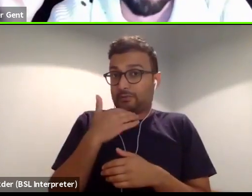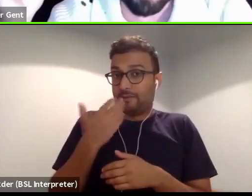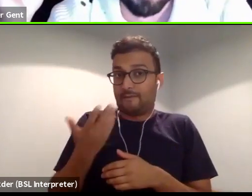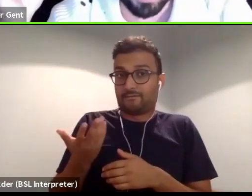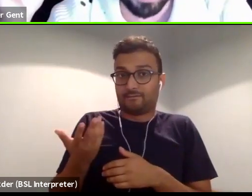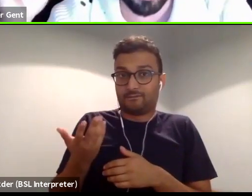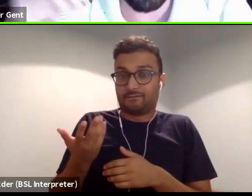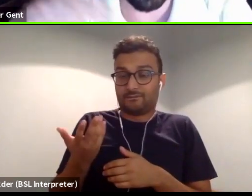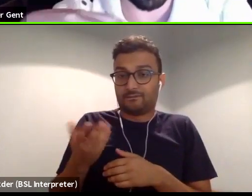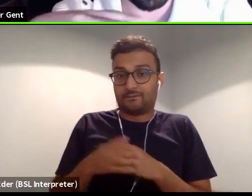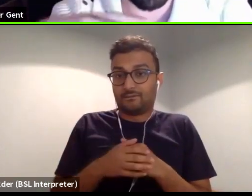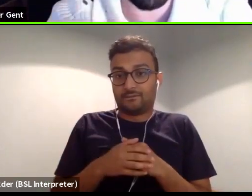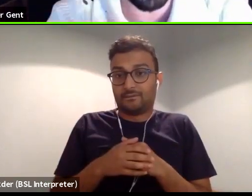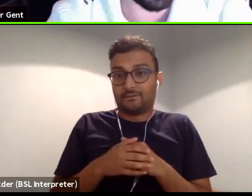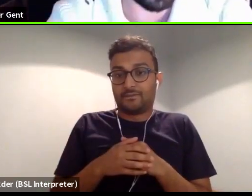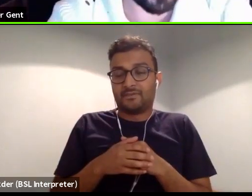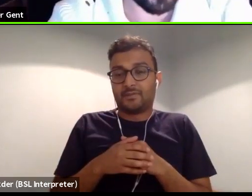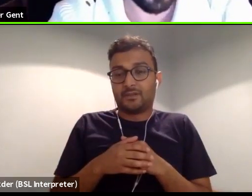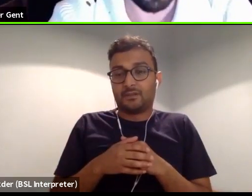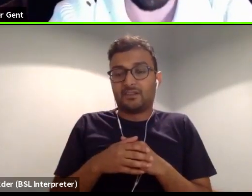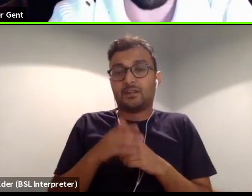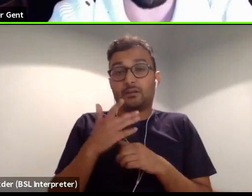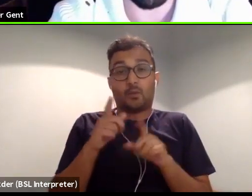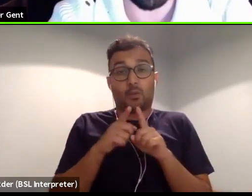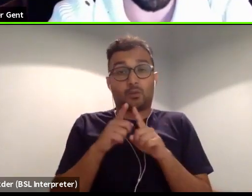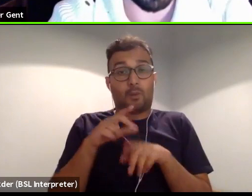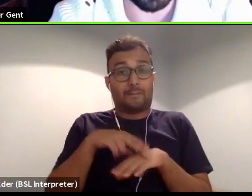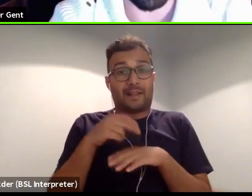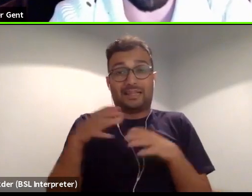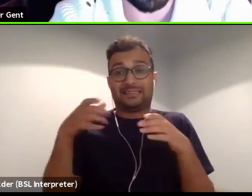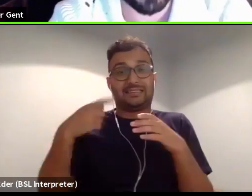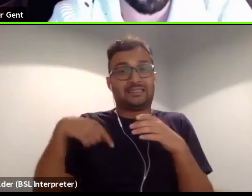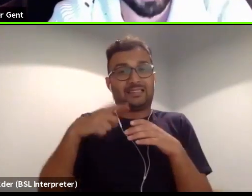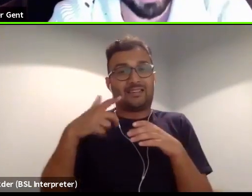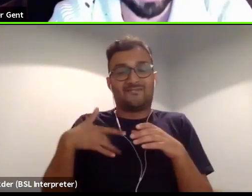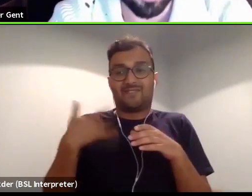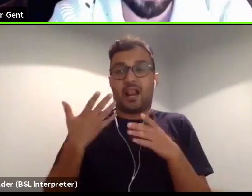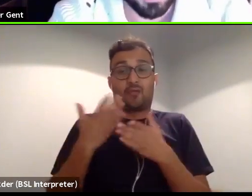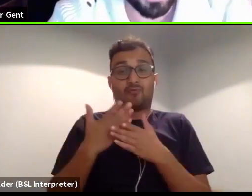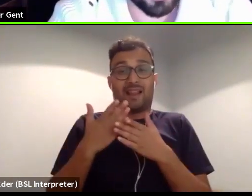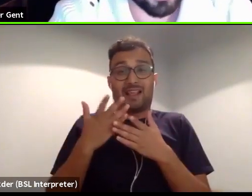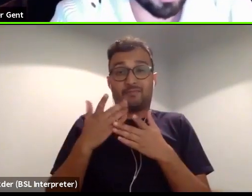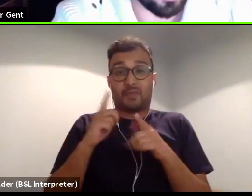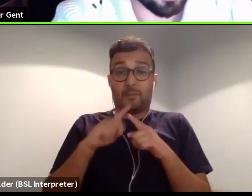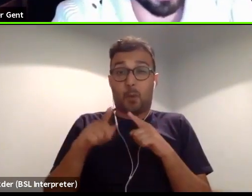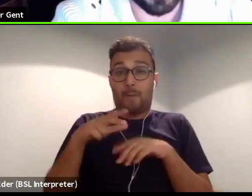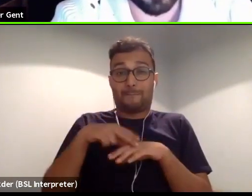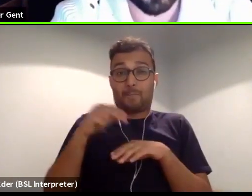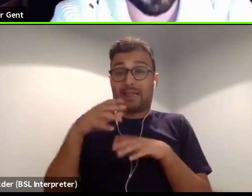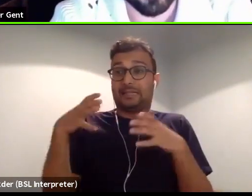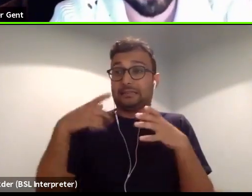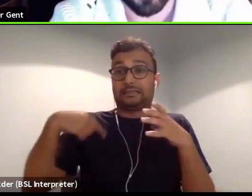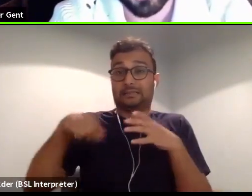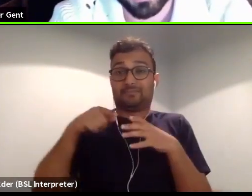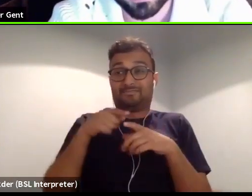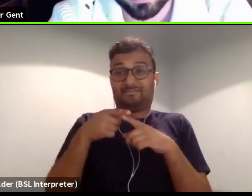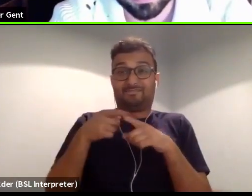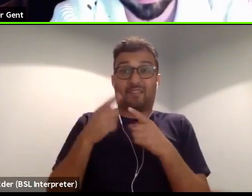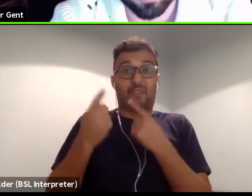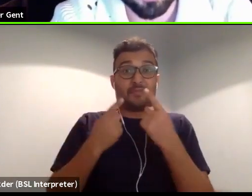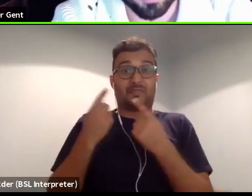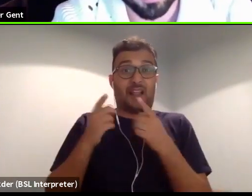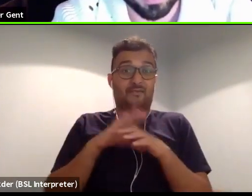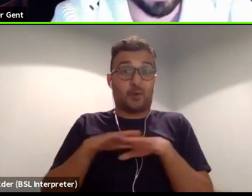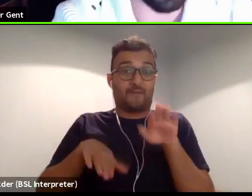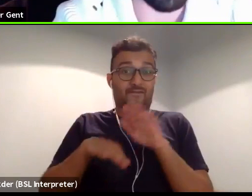speaking, we feel there's a major lack of an understanding of Islam in general. So certain terminology